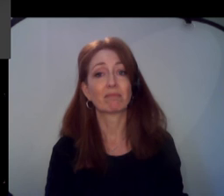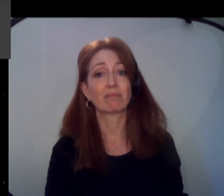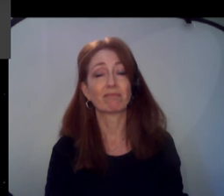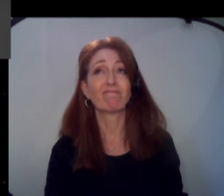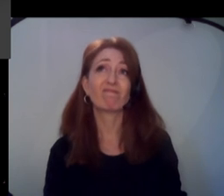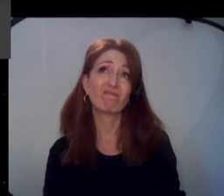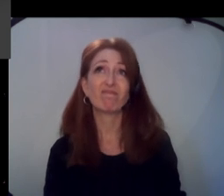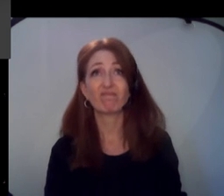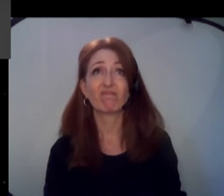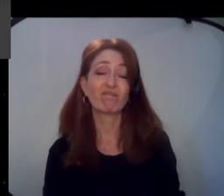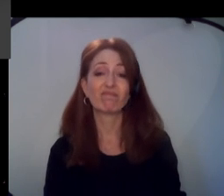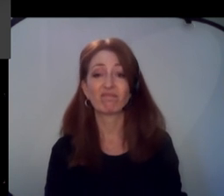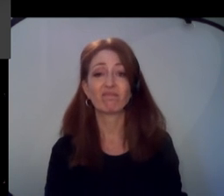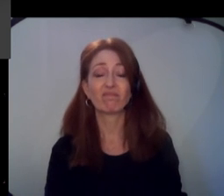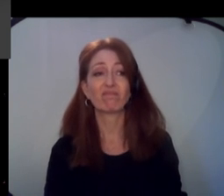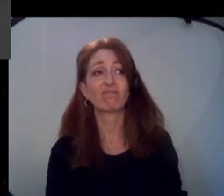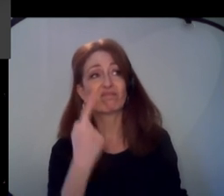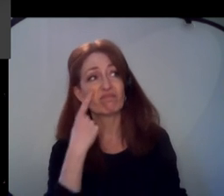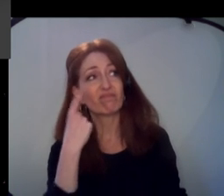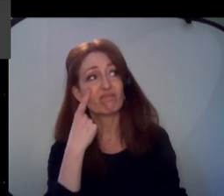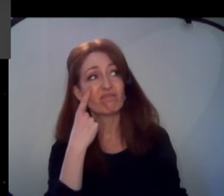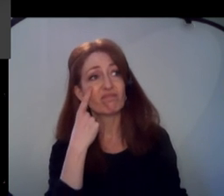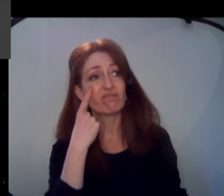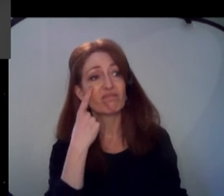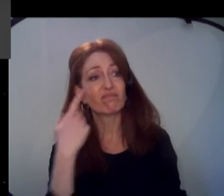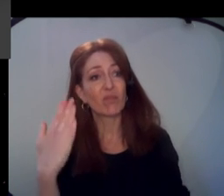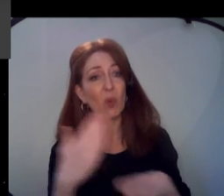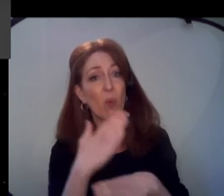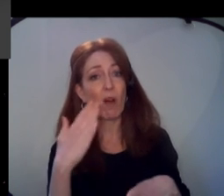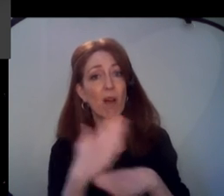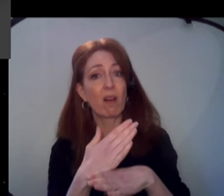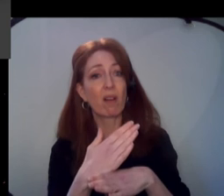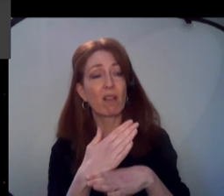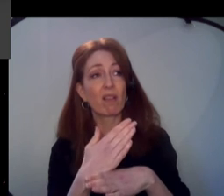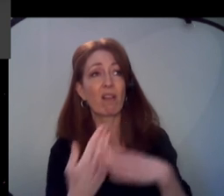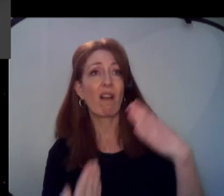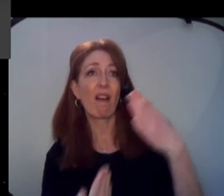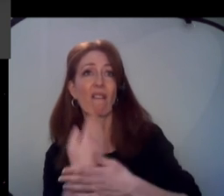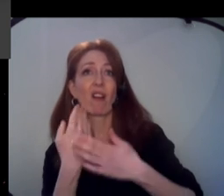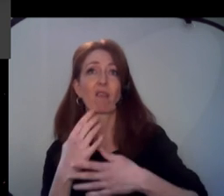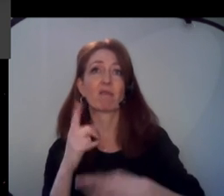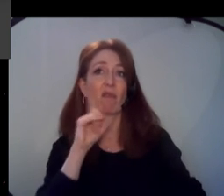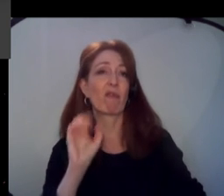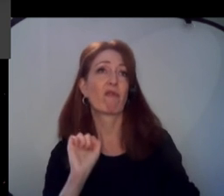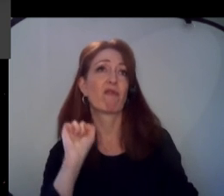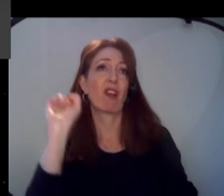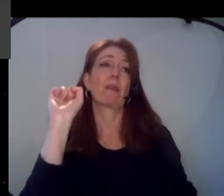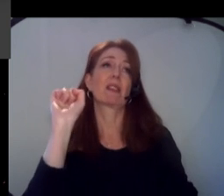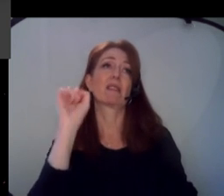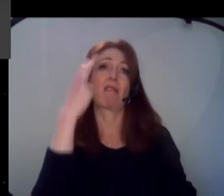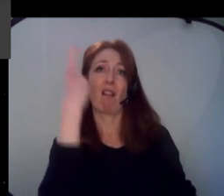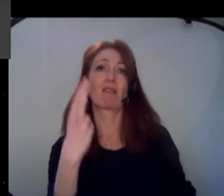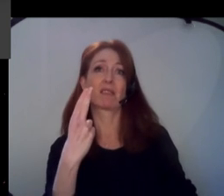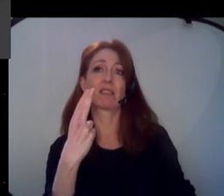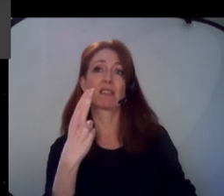yeah, I mean, right up until, if you look at the kind of the work of the kind of avant-garde feminist artists in the 1970s, they're still very much kind